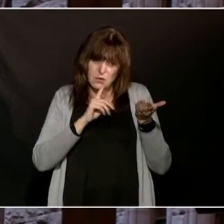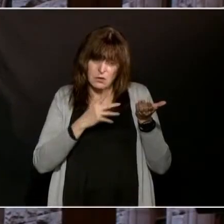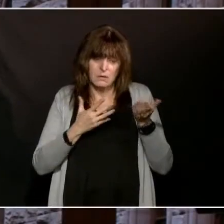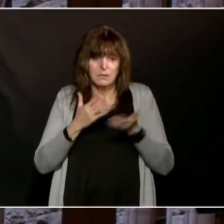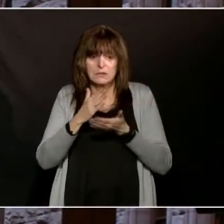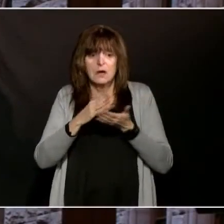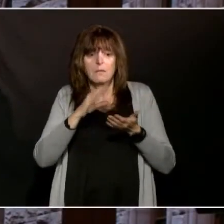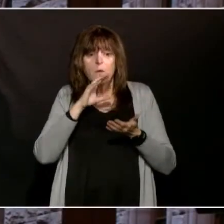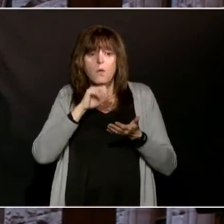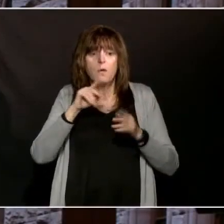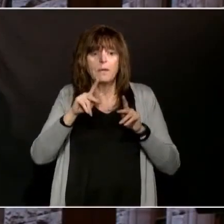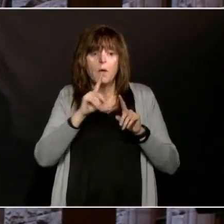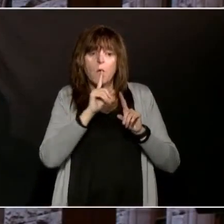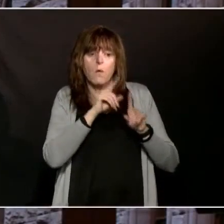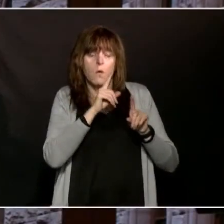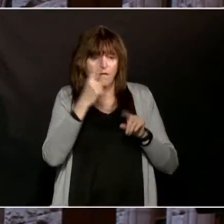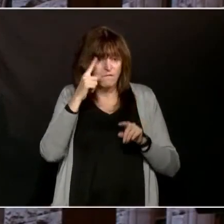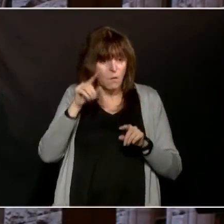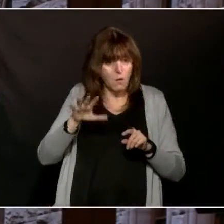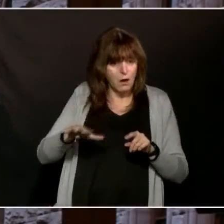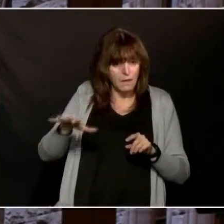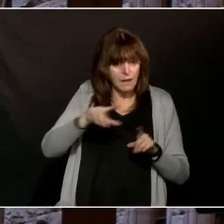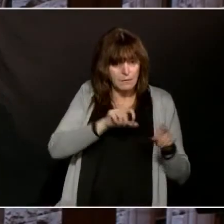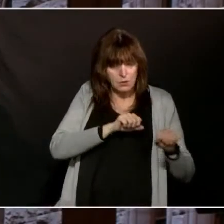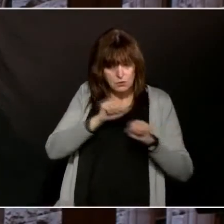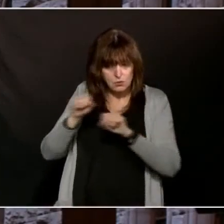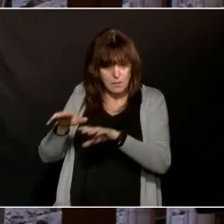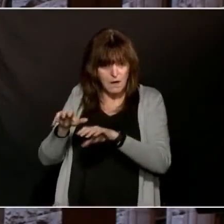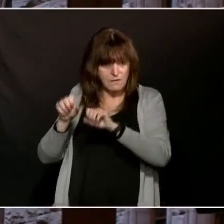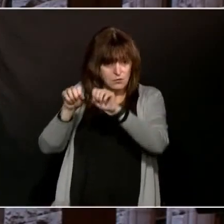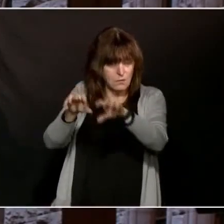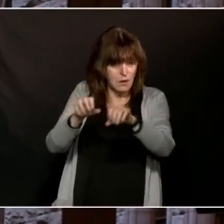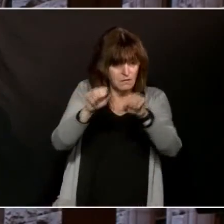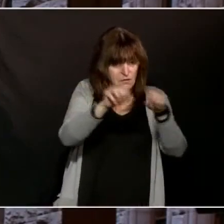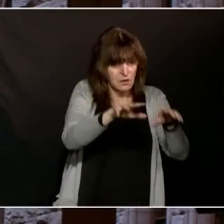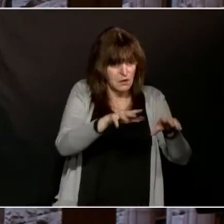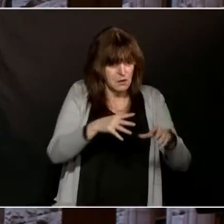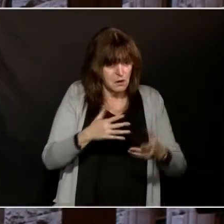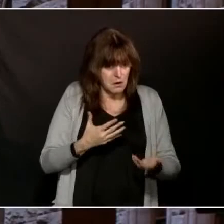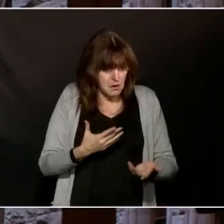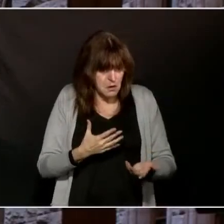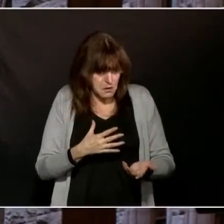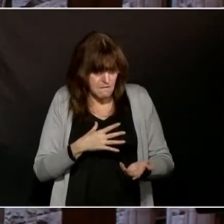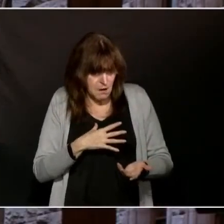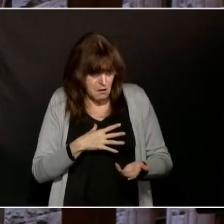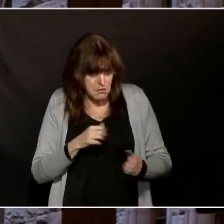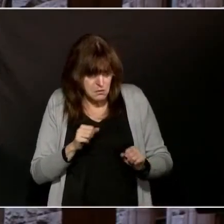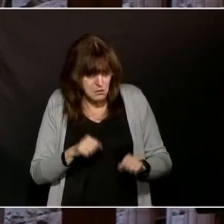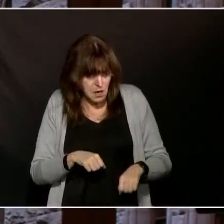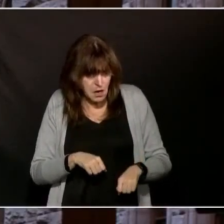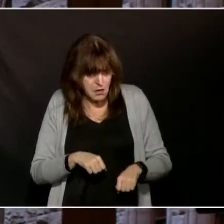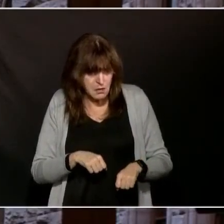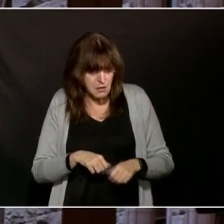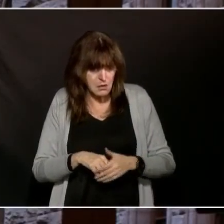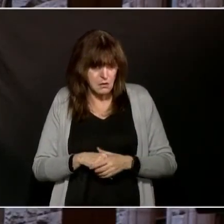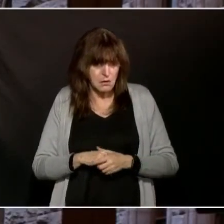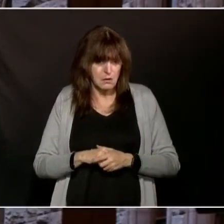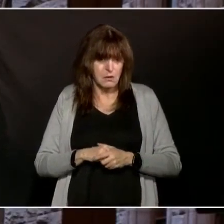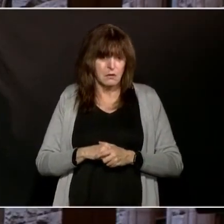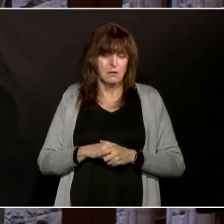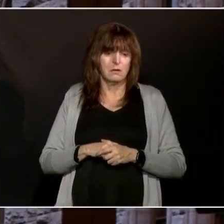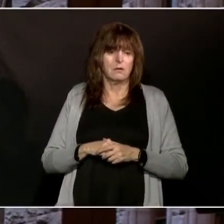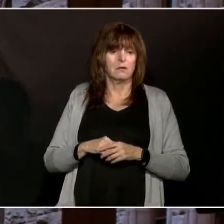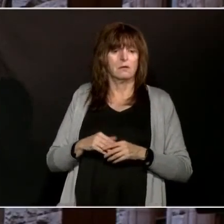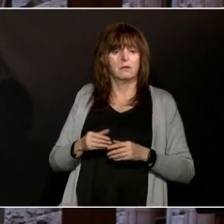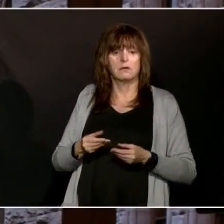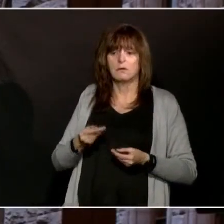location to have them be able to take part. And with proper distancing and doorstep drop-off and notification,